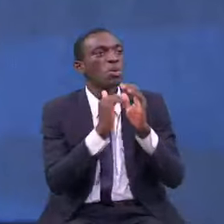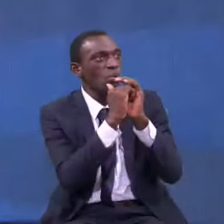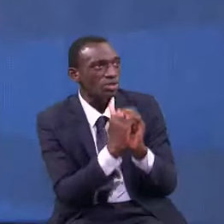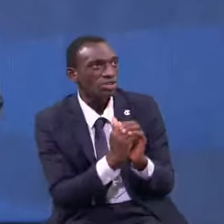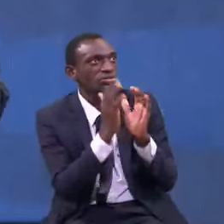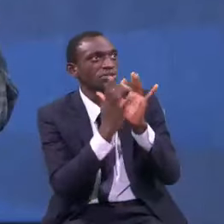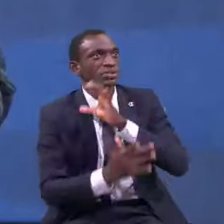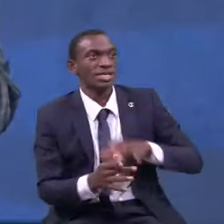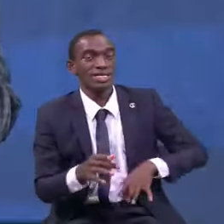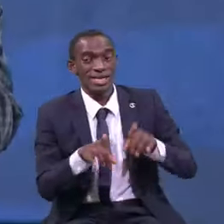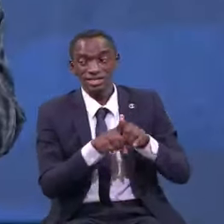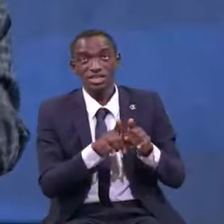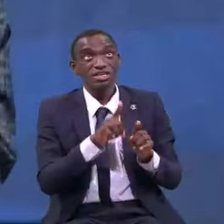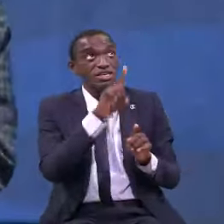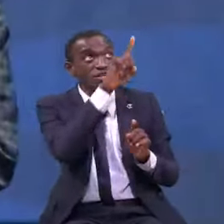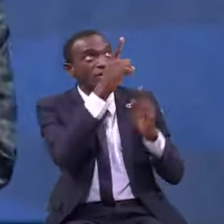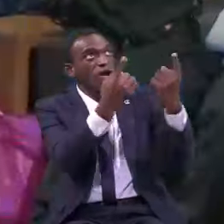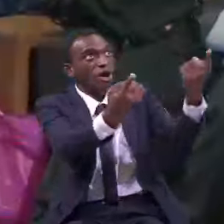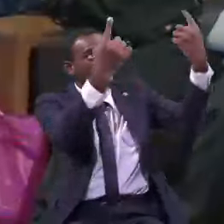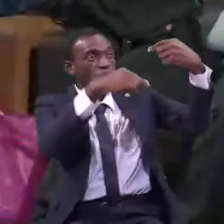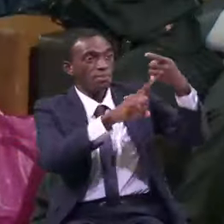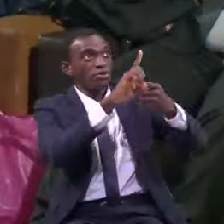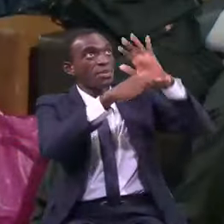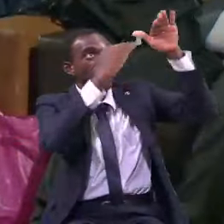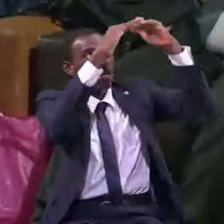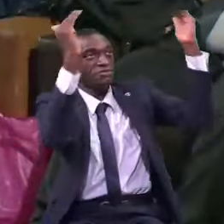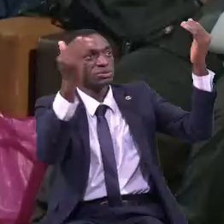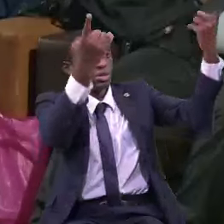from heaven to earth to be a blessing to everyone.